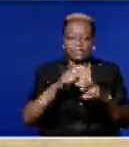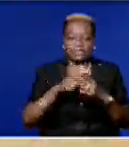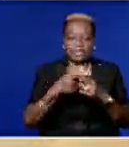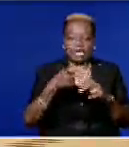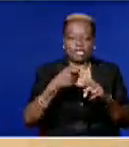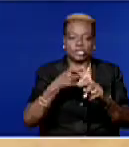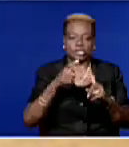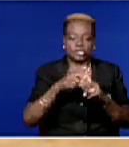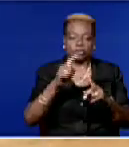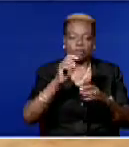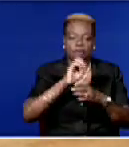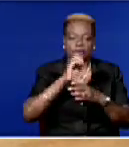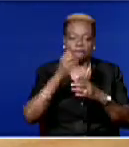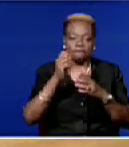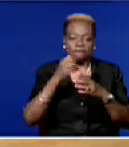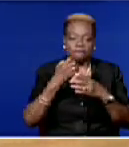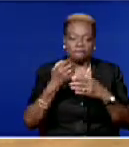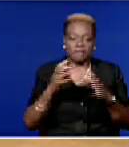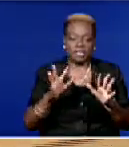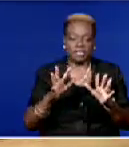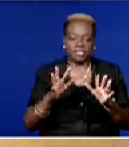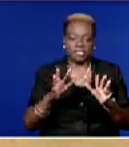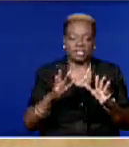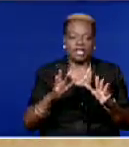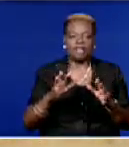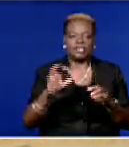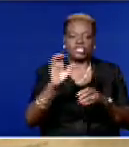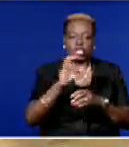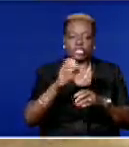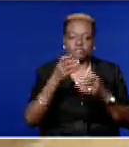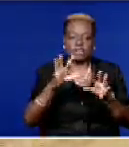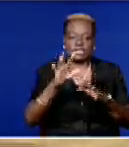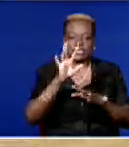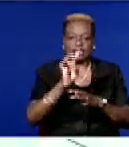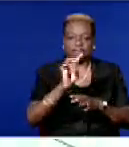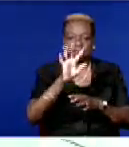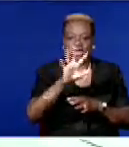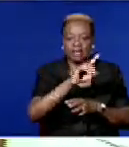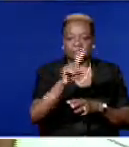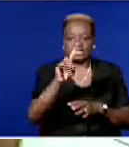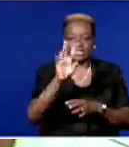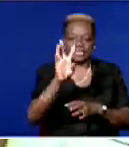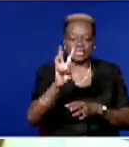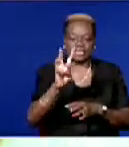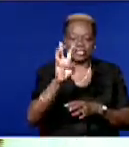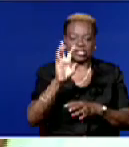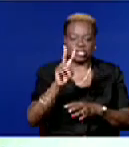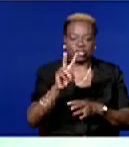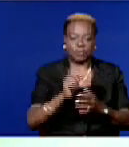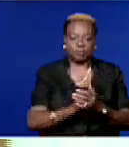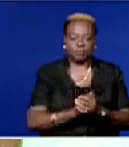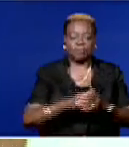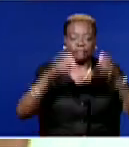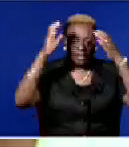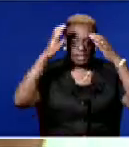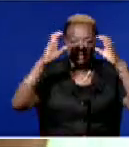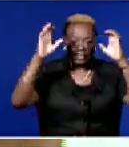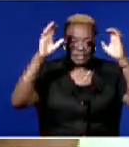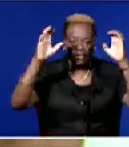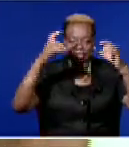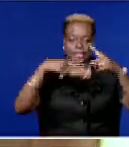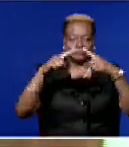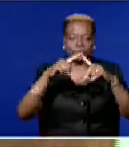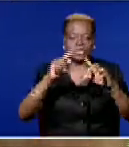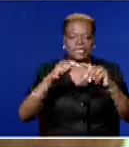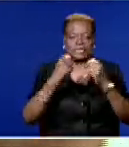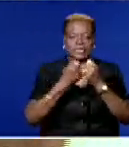end, that being the Sharks, but this one would be Challengers 75-62. Success comes with teamwork.